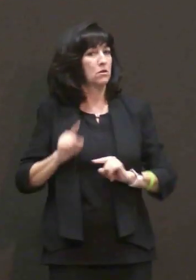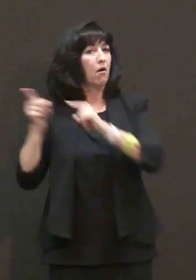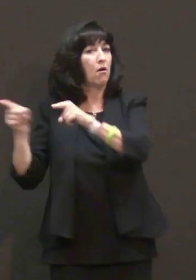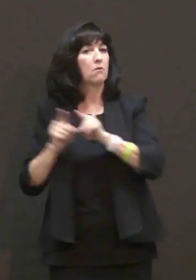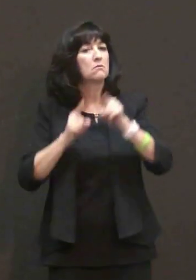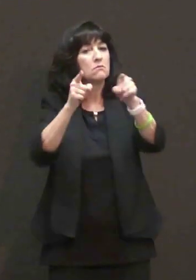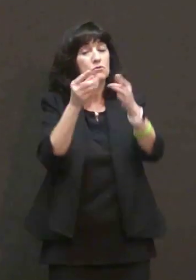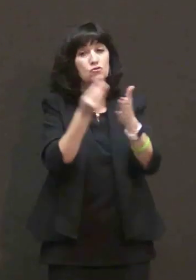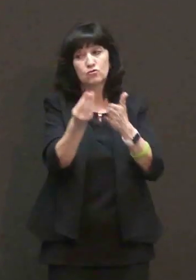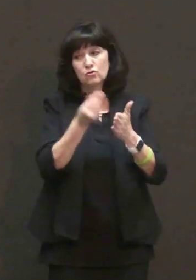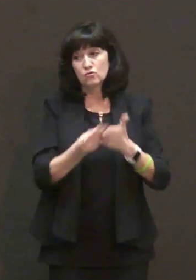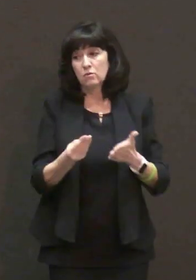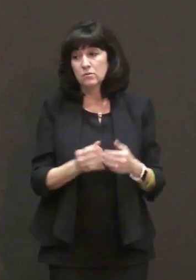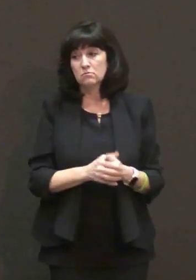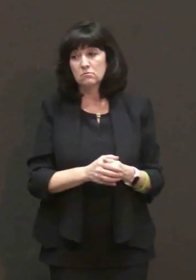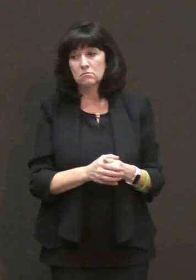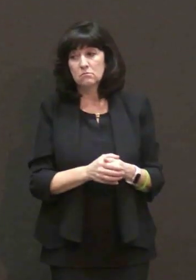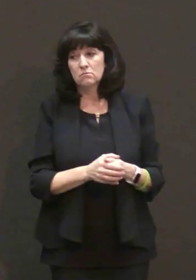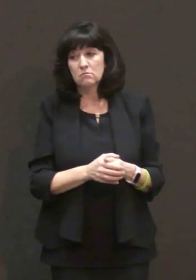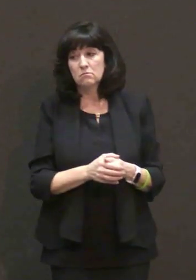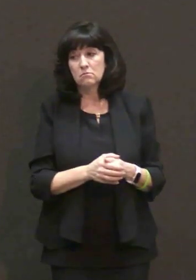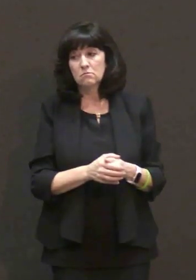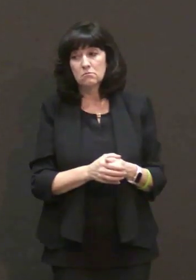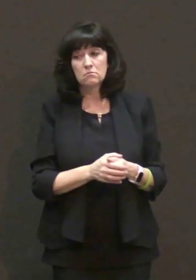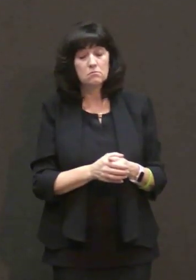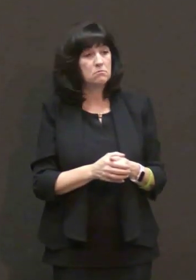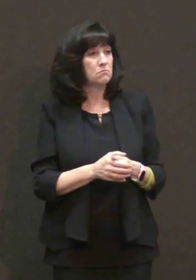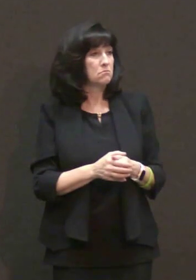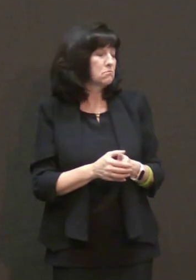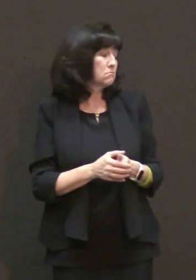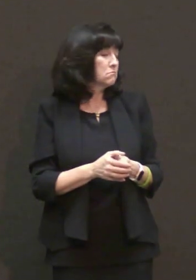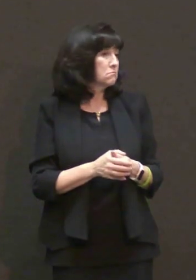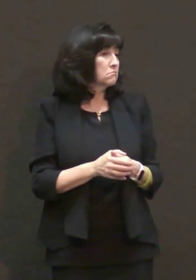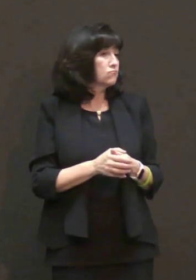virus or a chance of that would not be